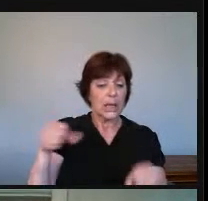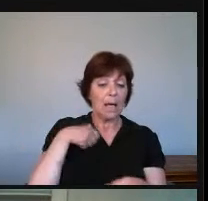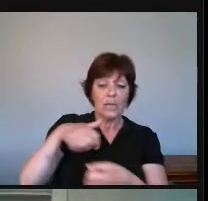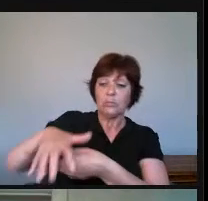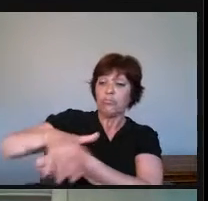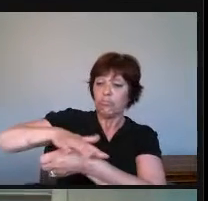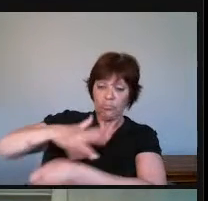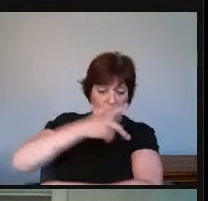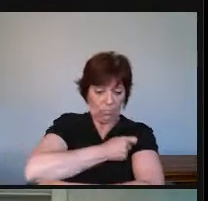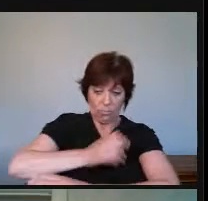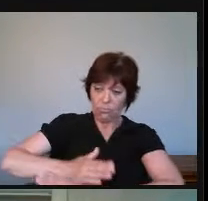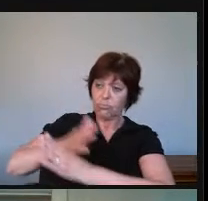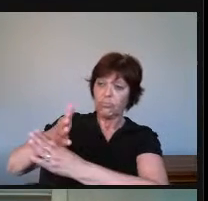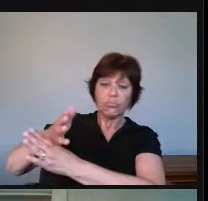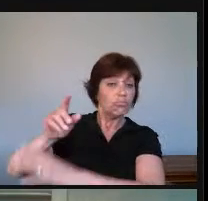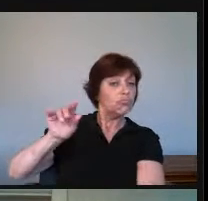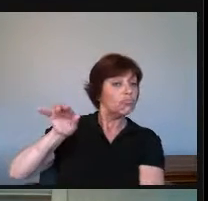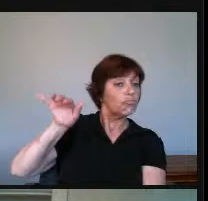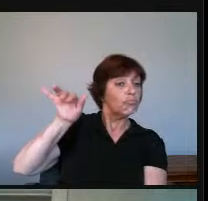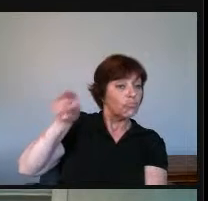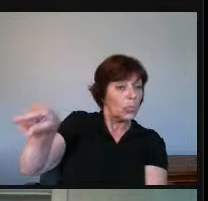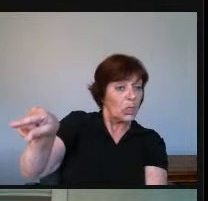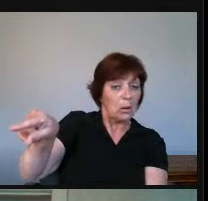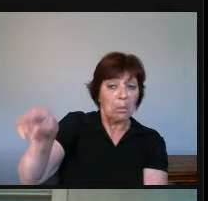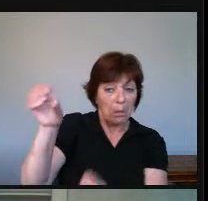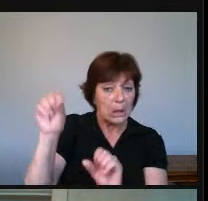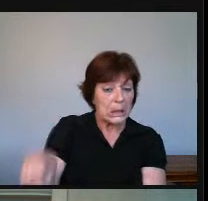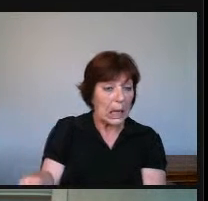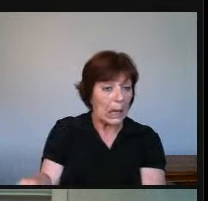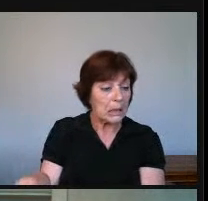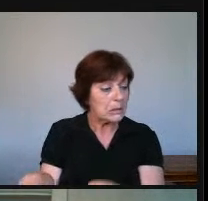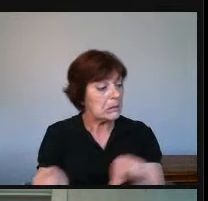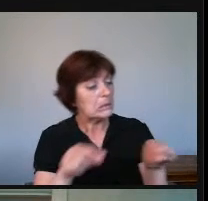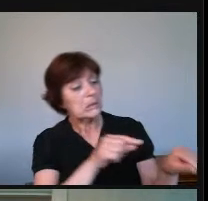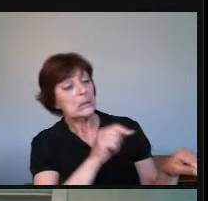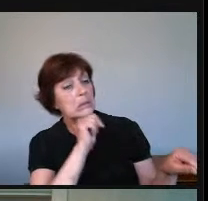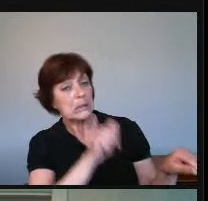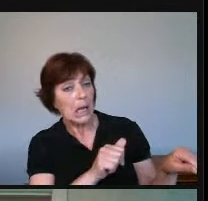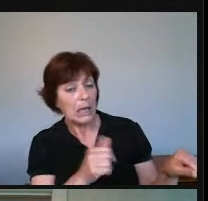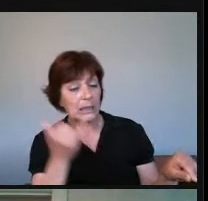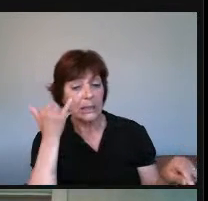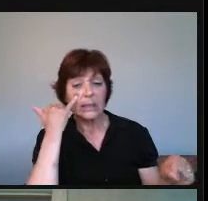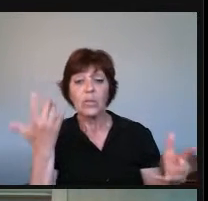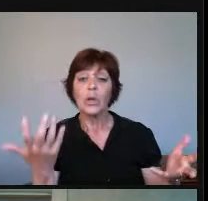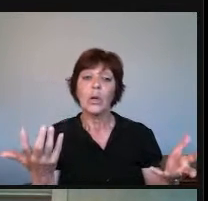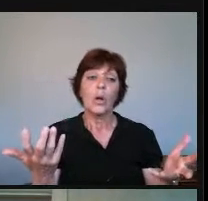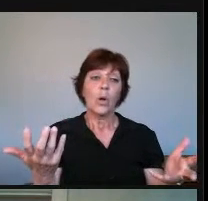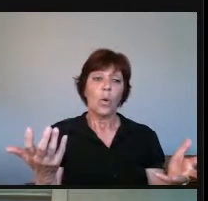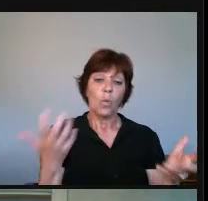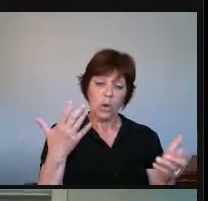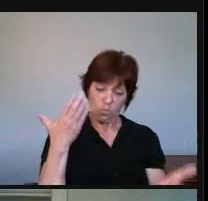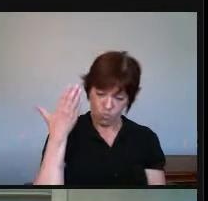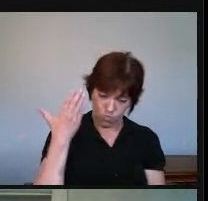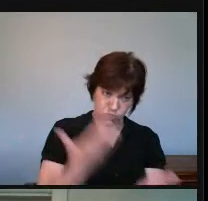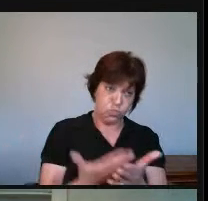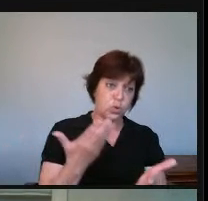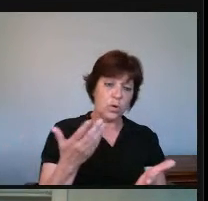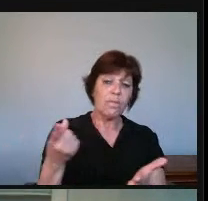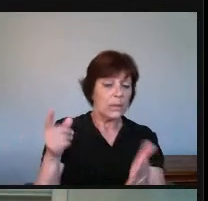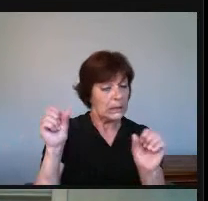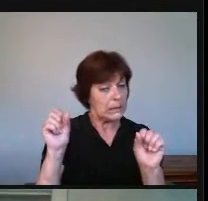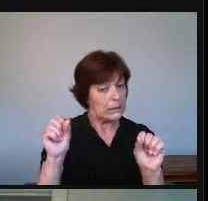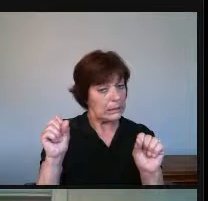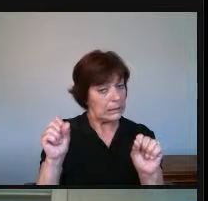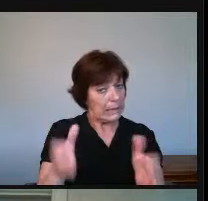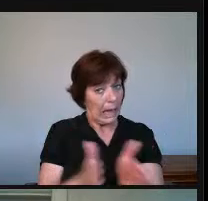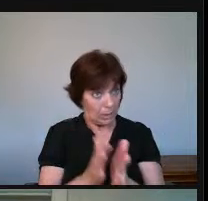are vaccinated can be separate from people who are not vaccinated. If they want to require evidence of vaccination, they can,